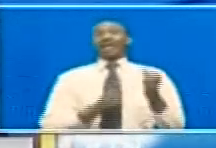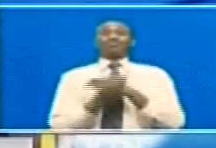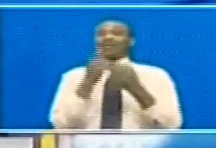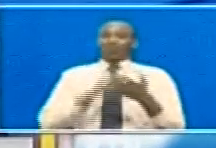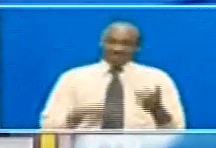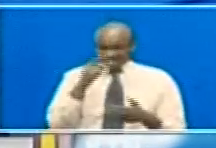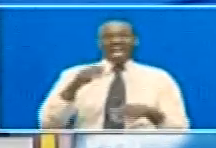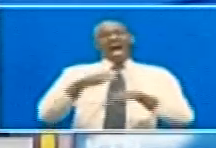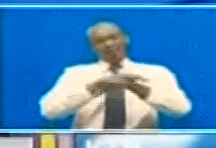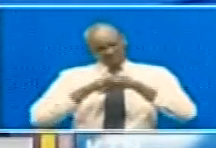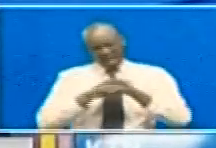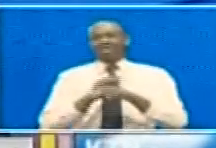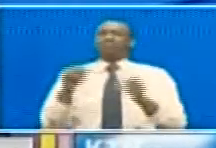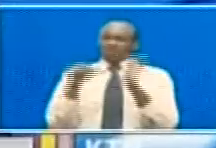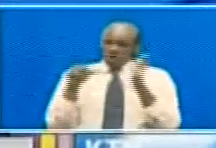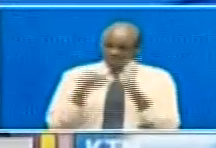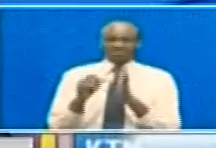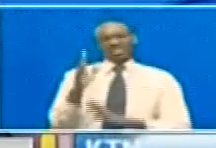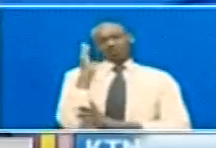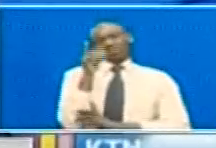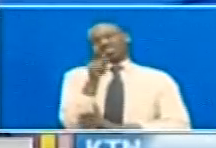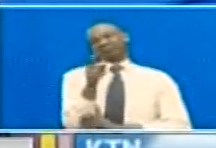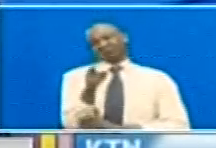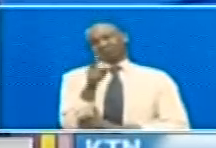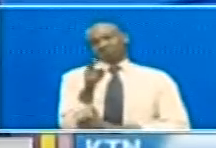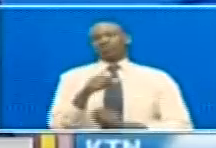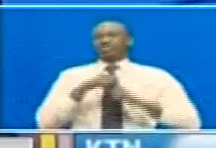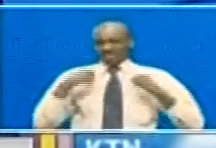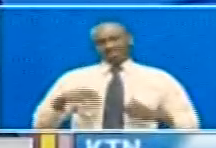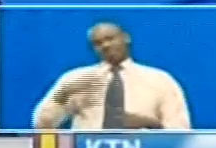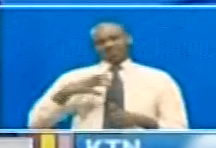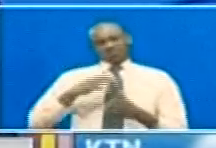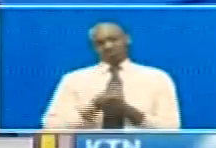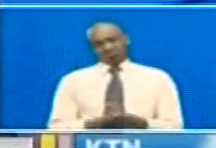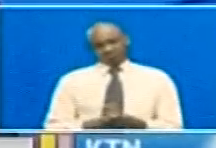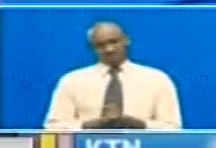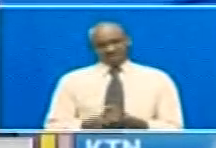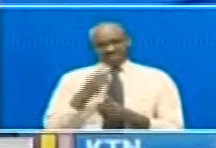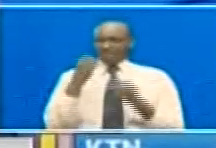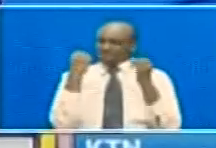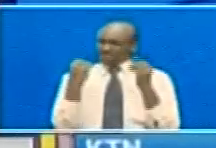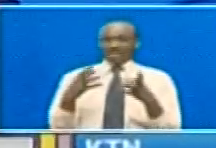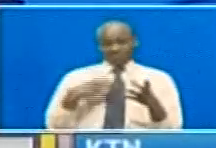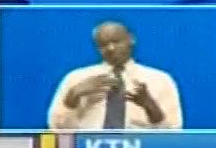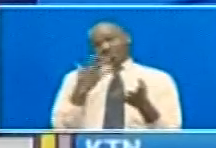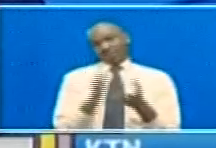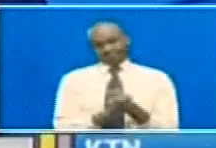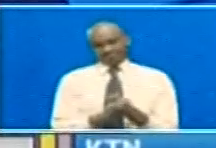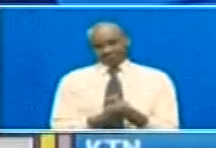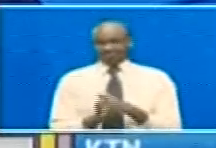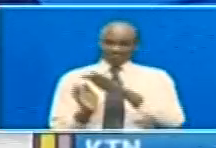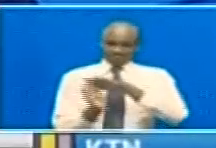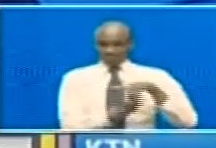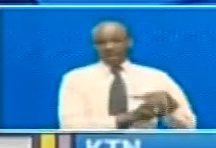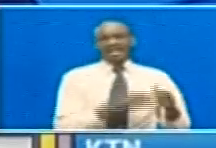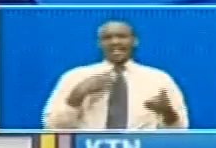that Africans pose a security threat to its Chinese patrons. Of course, a lot of explanations expected there. Now, more than